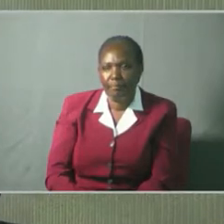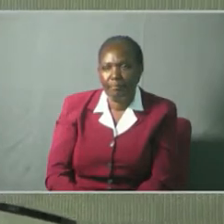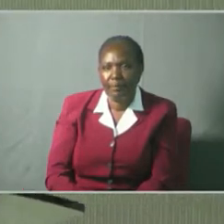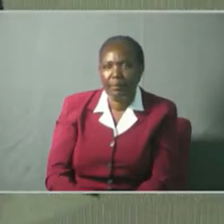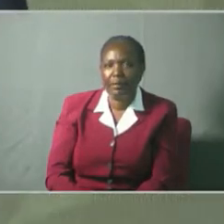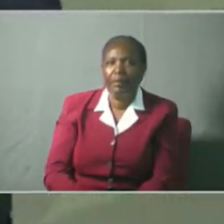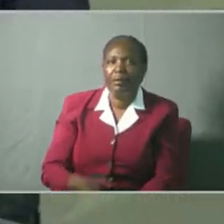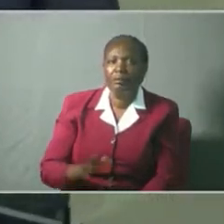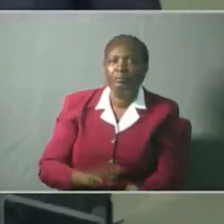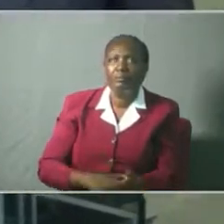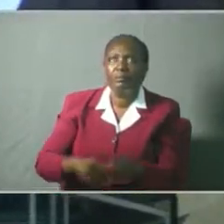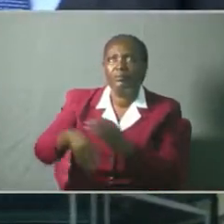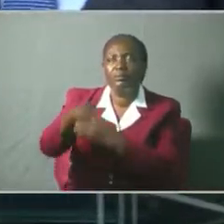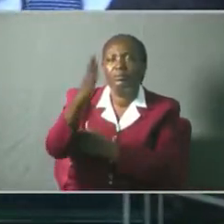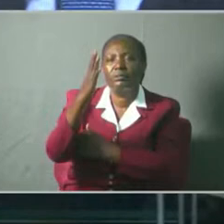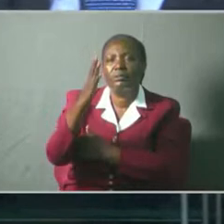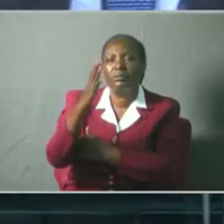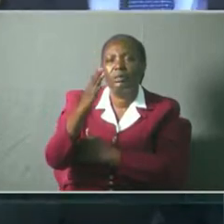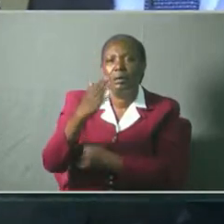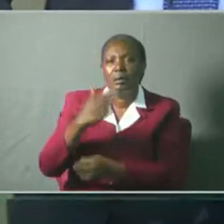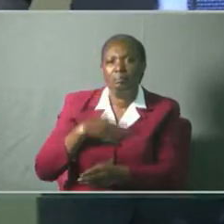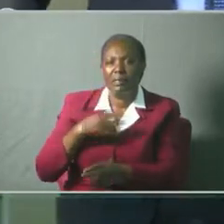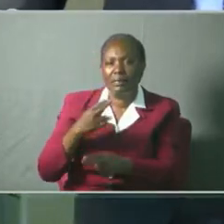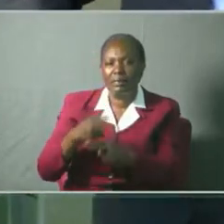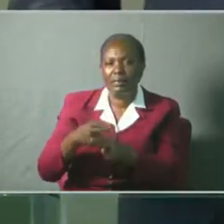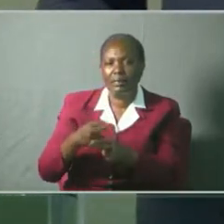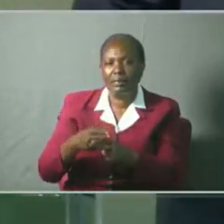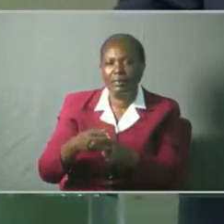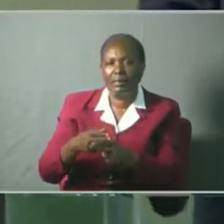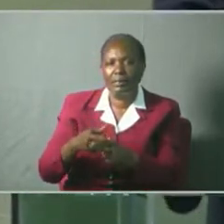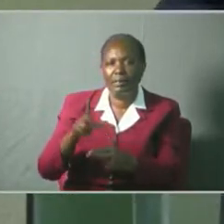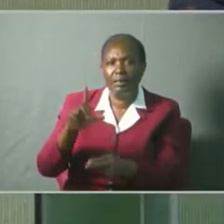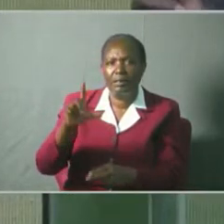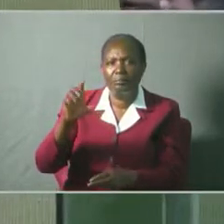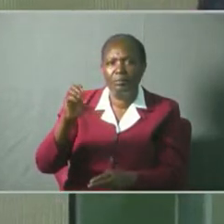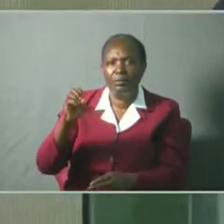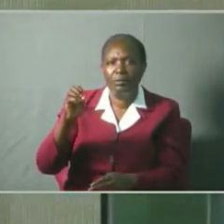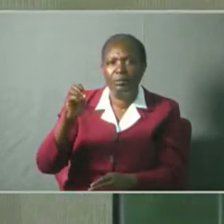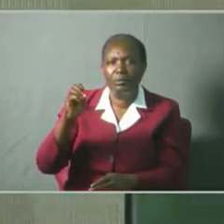Praise God. So my name is Rose or Mama Alice.